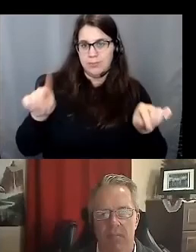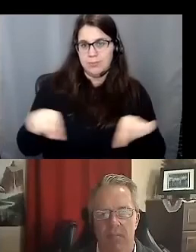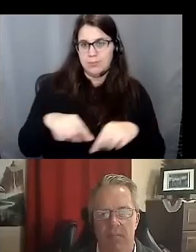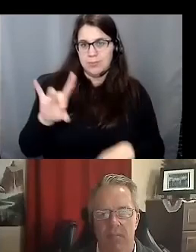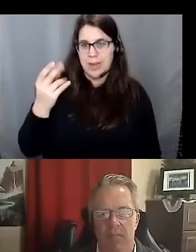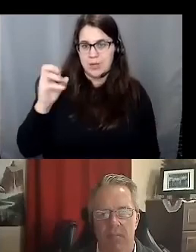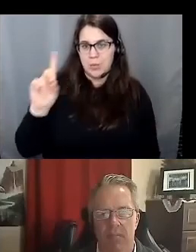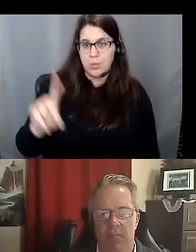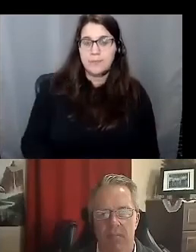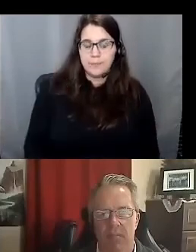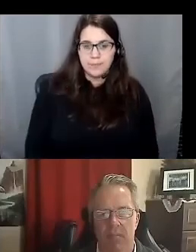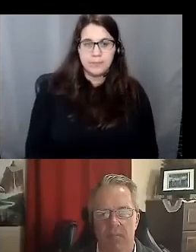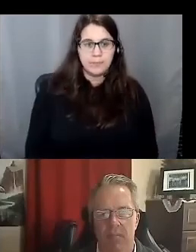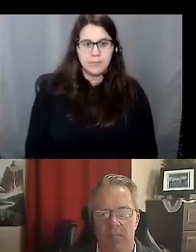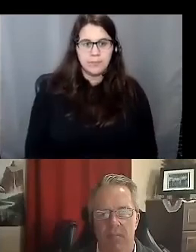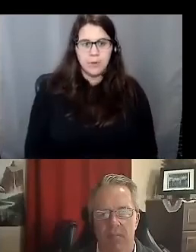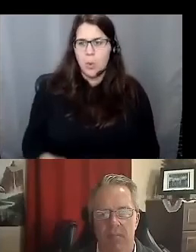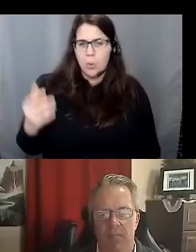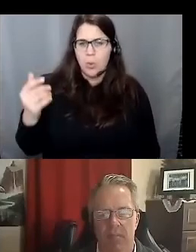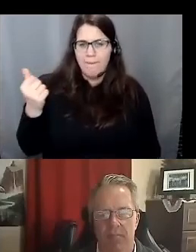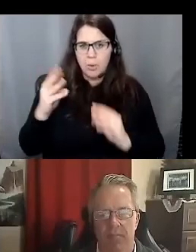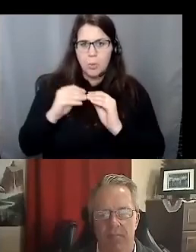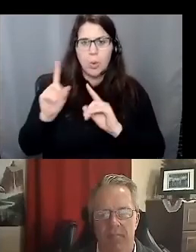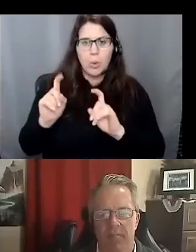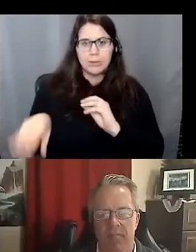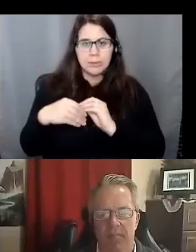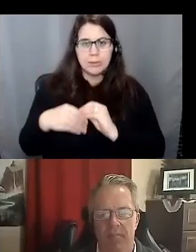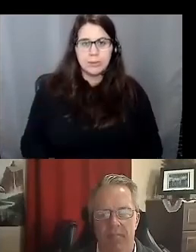And looks like we have some additional questions.